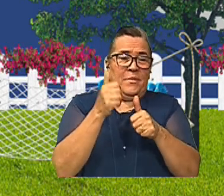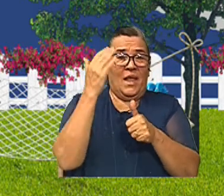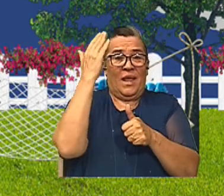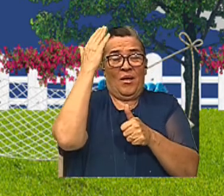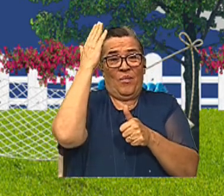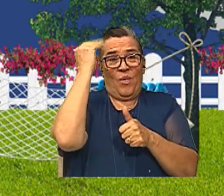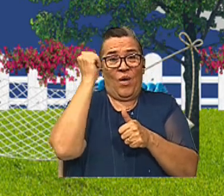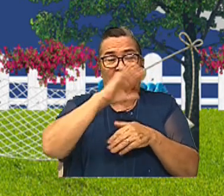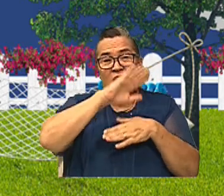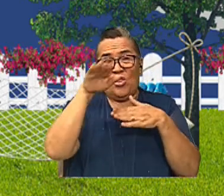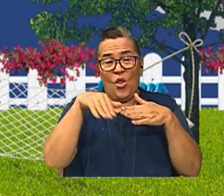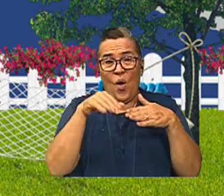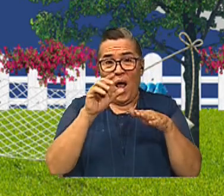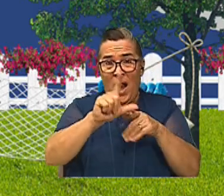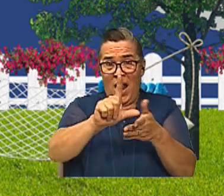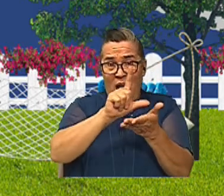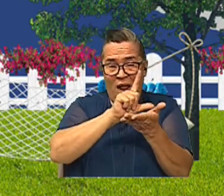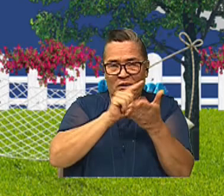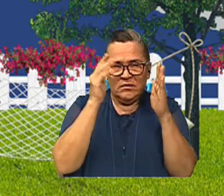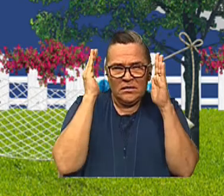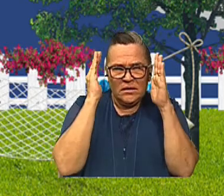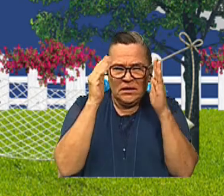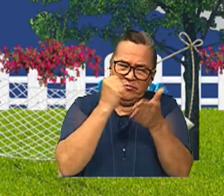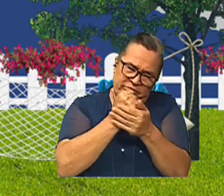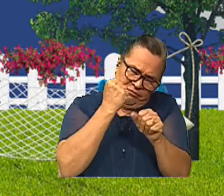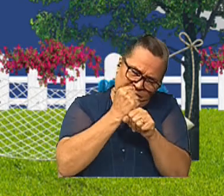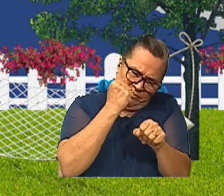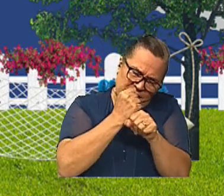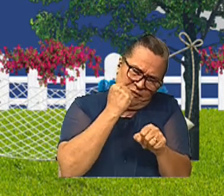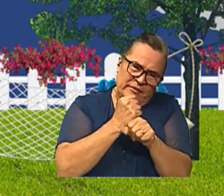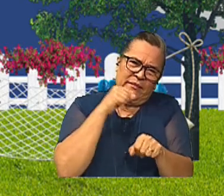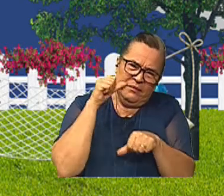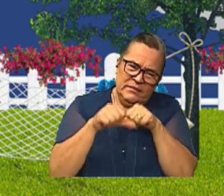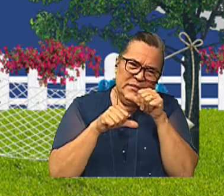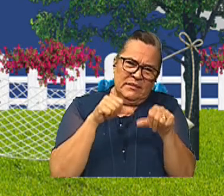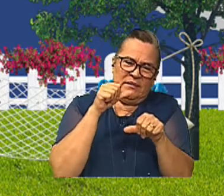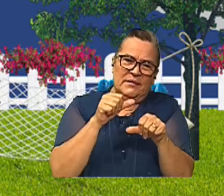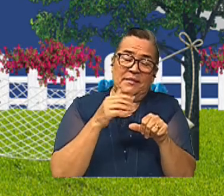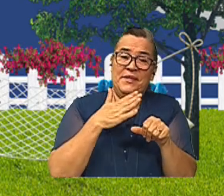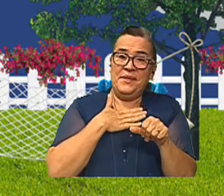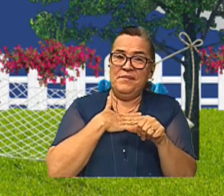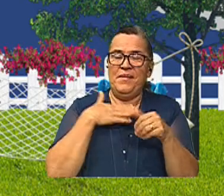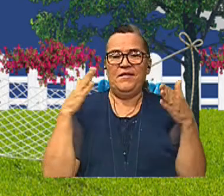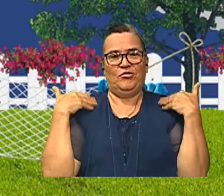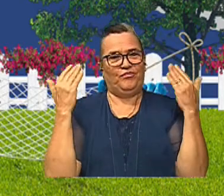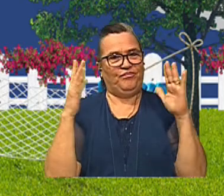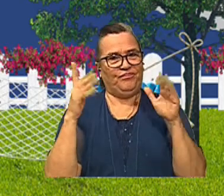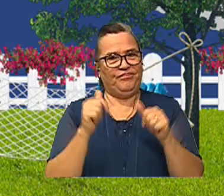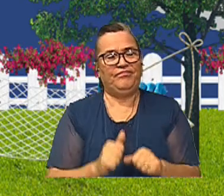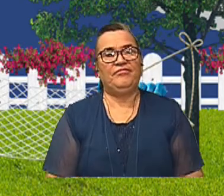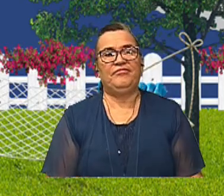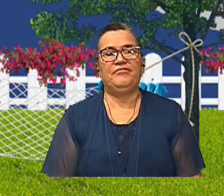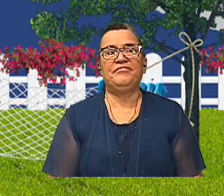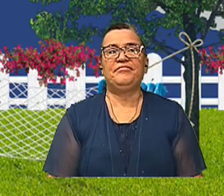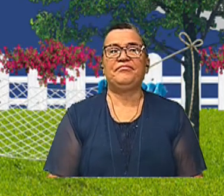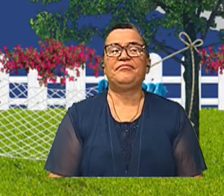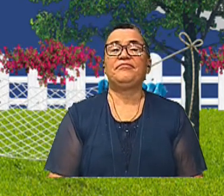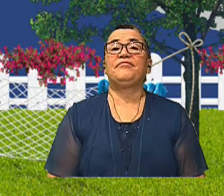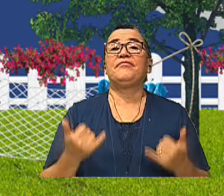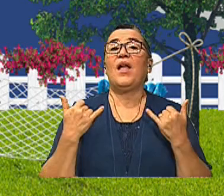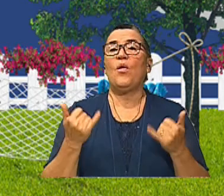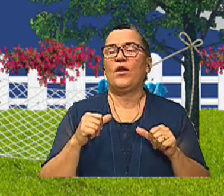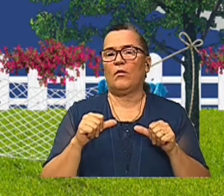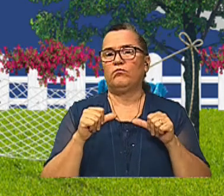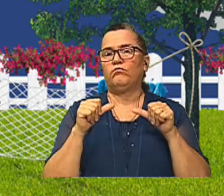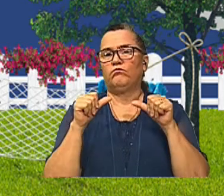whole class you have been working so hard. And my congratulations. Now, guys, we have to